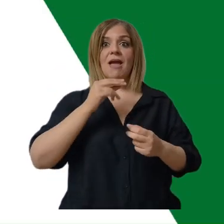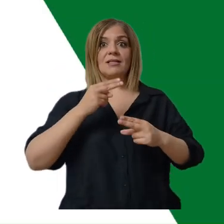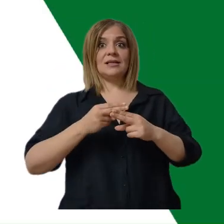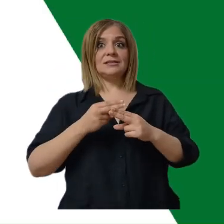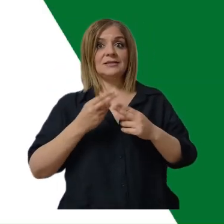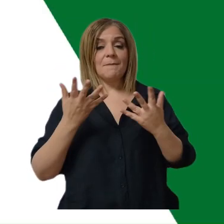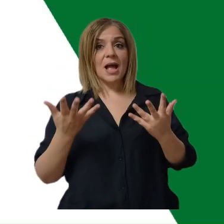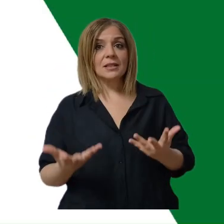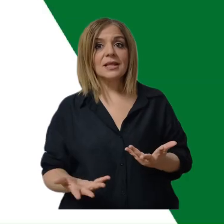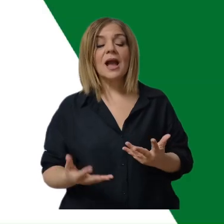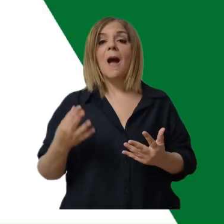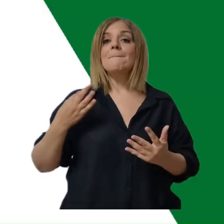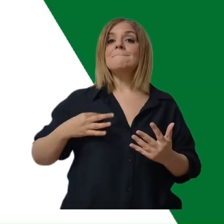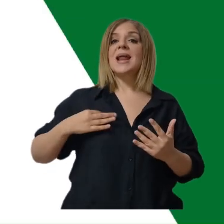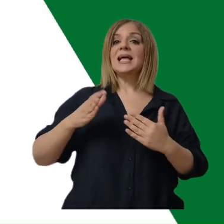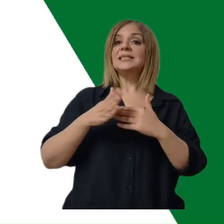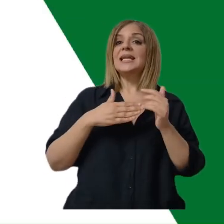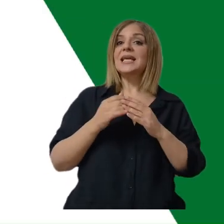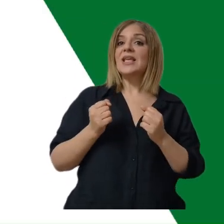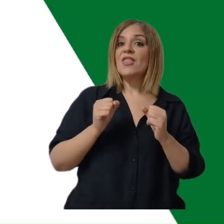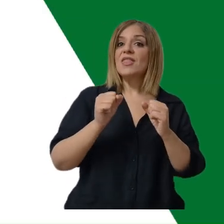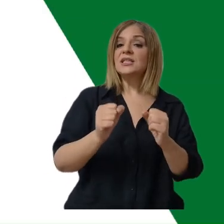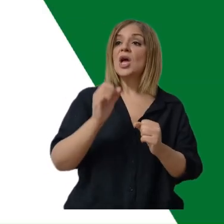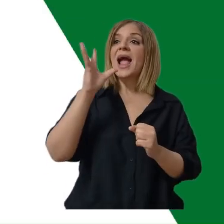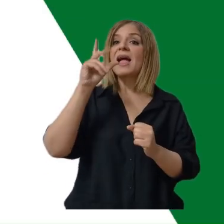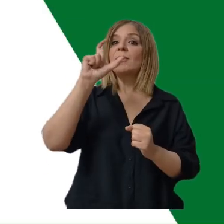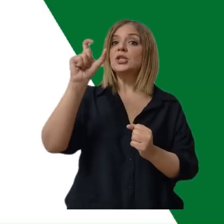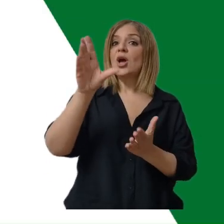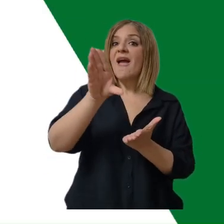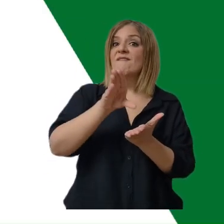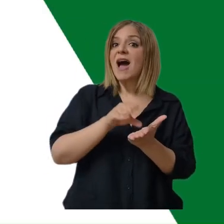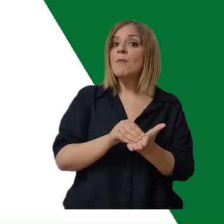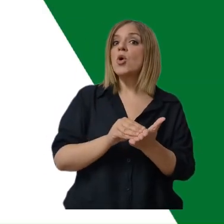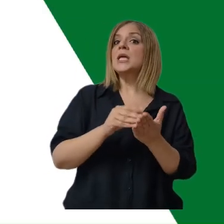important today, how green skills apply to daily life,